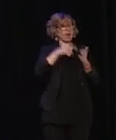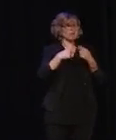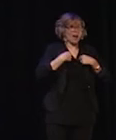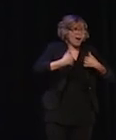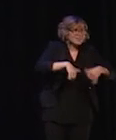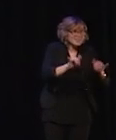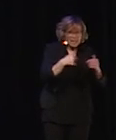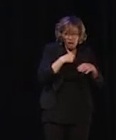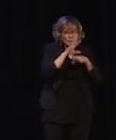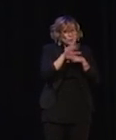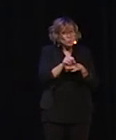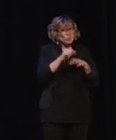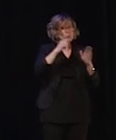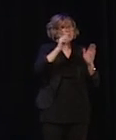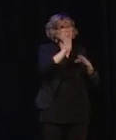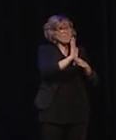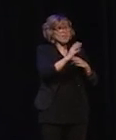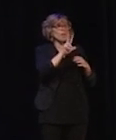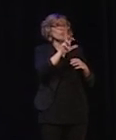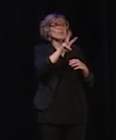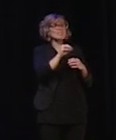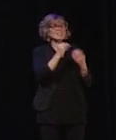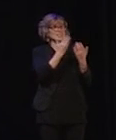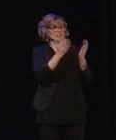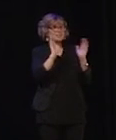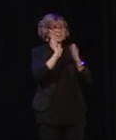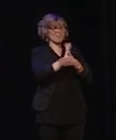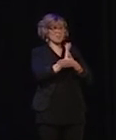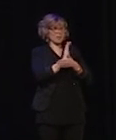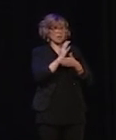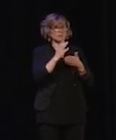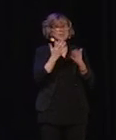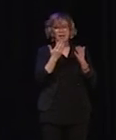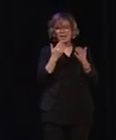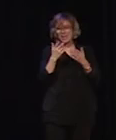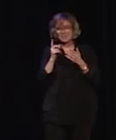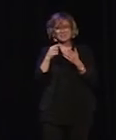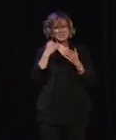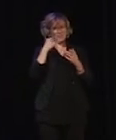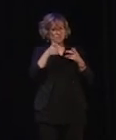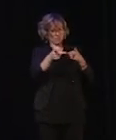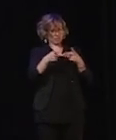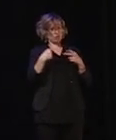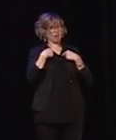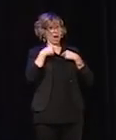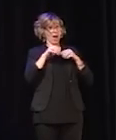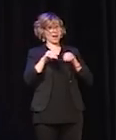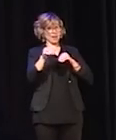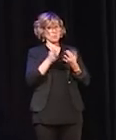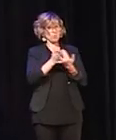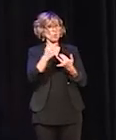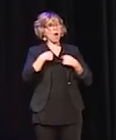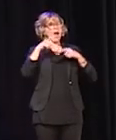in a Vive. I'm so used to filming things like 360 films that once I get into something that's actually positional that I can move through, I actually need a